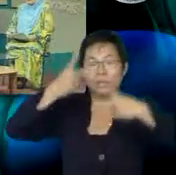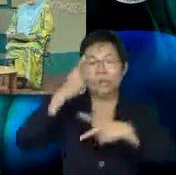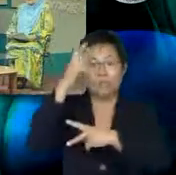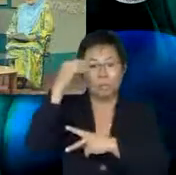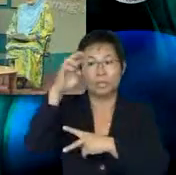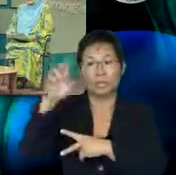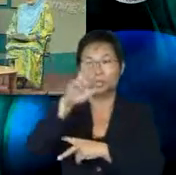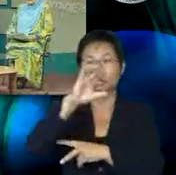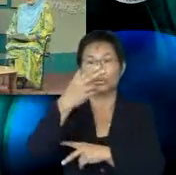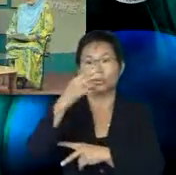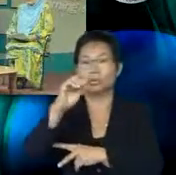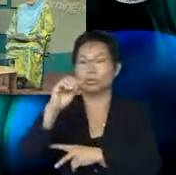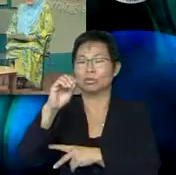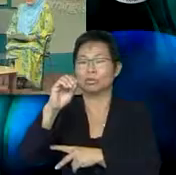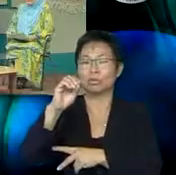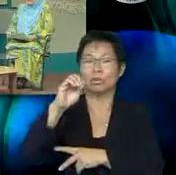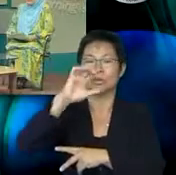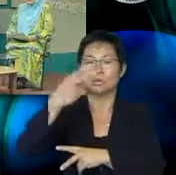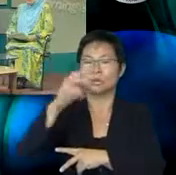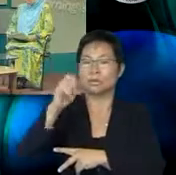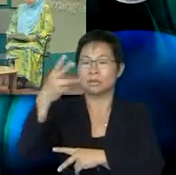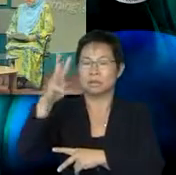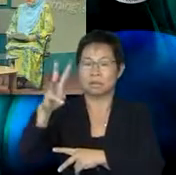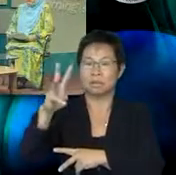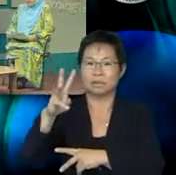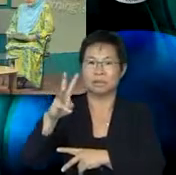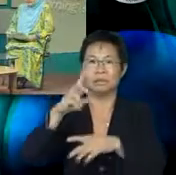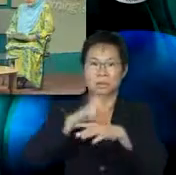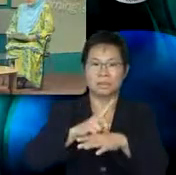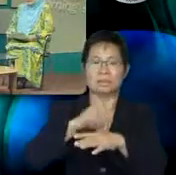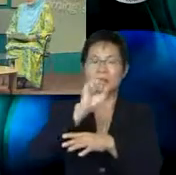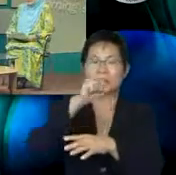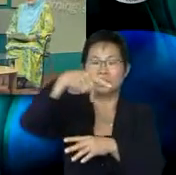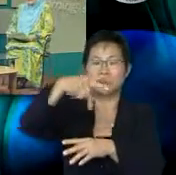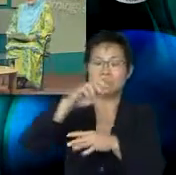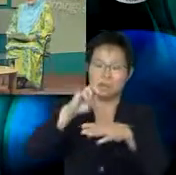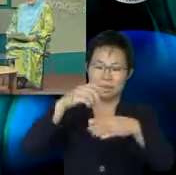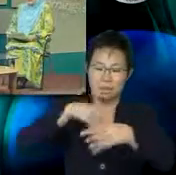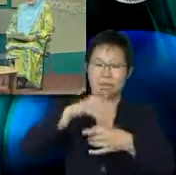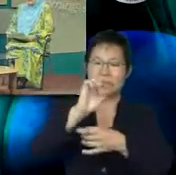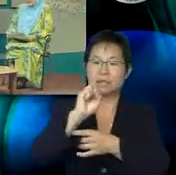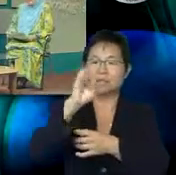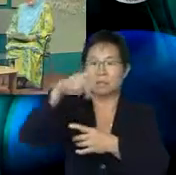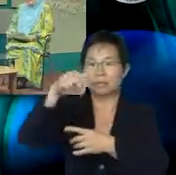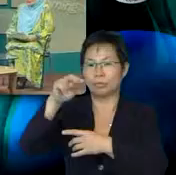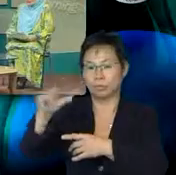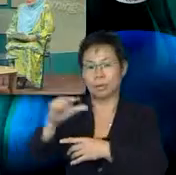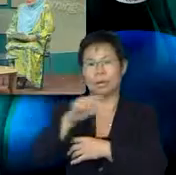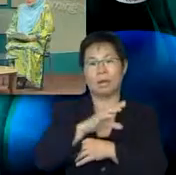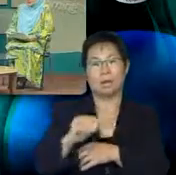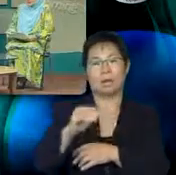Chu from the SJKC Walien in Sepang and Ms. Pritam Kaur from